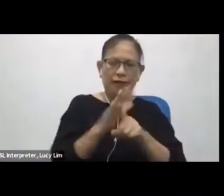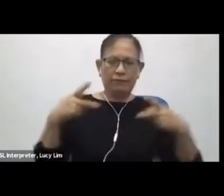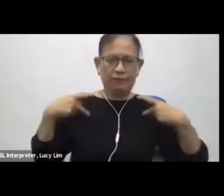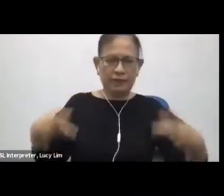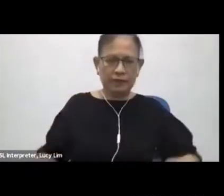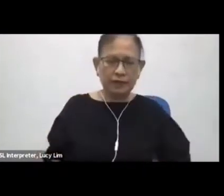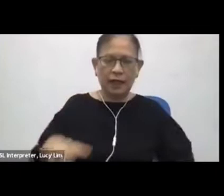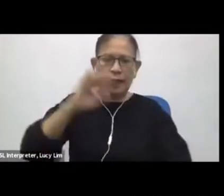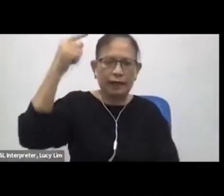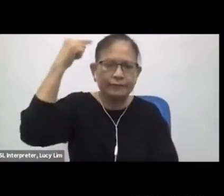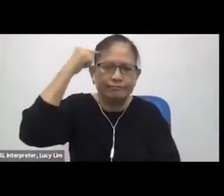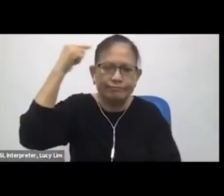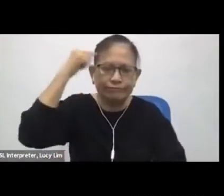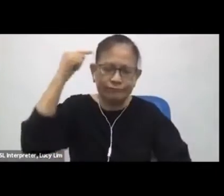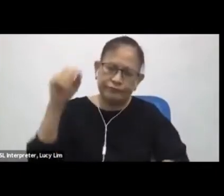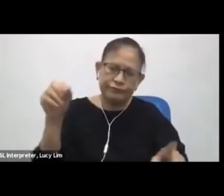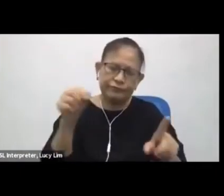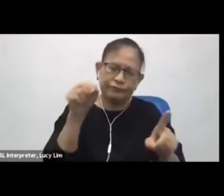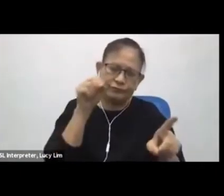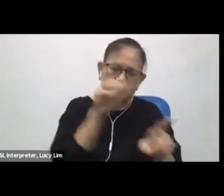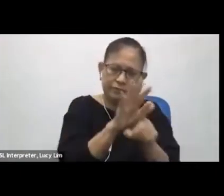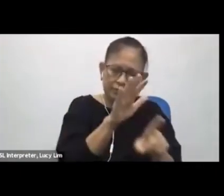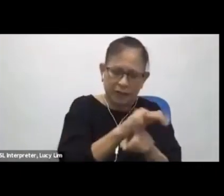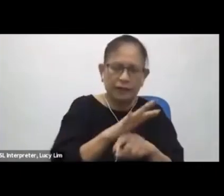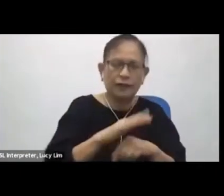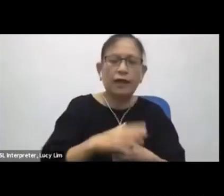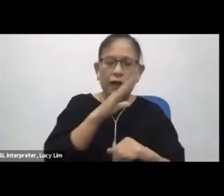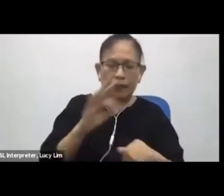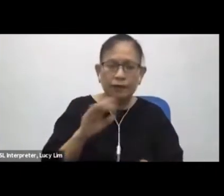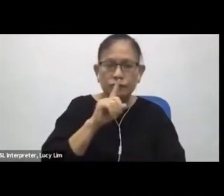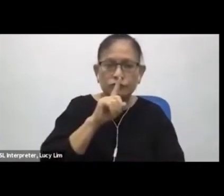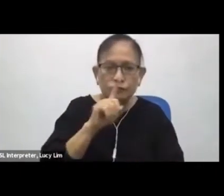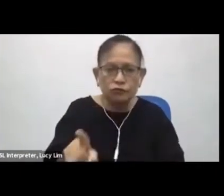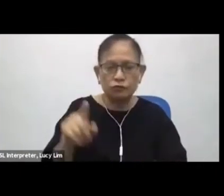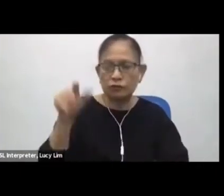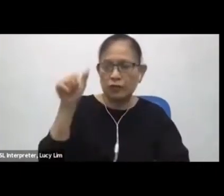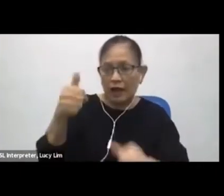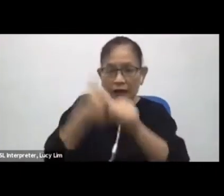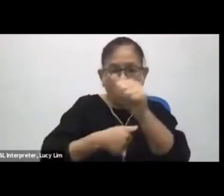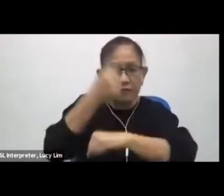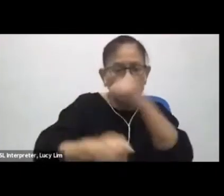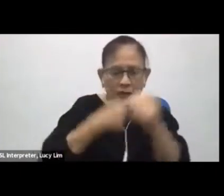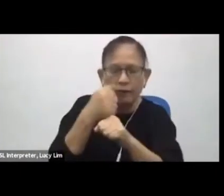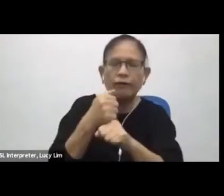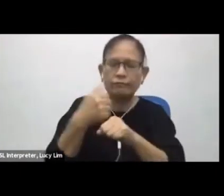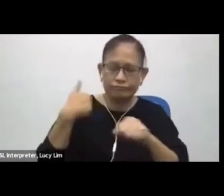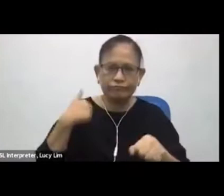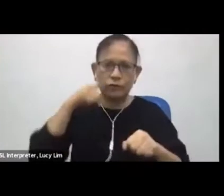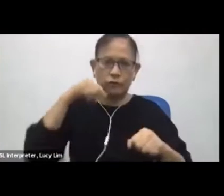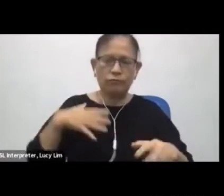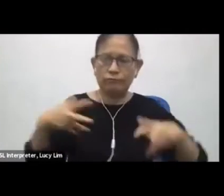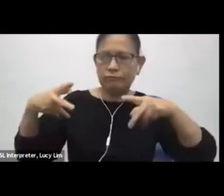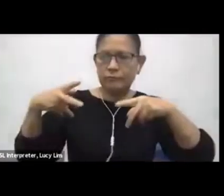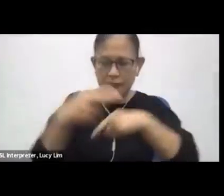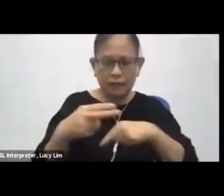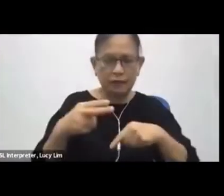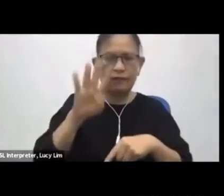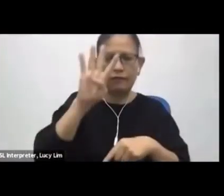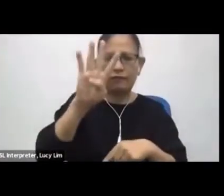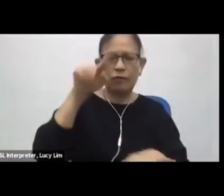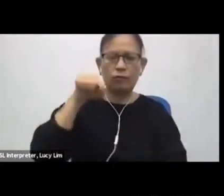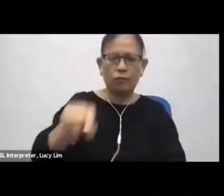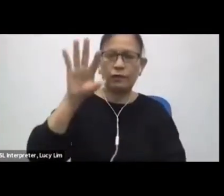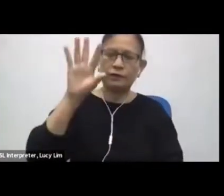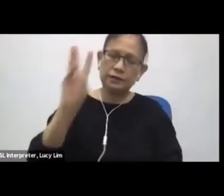At least 4.1 million girls are being cut globally each year, which will rise to 4.6 million girls